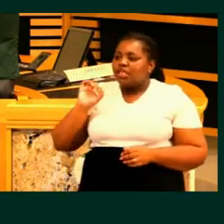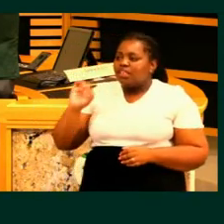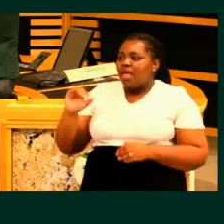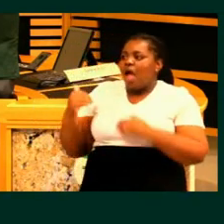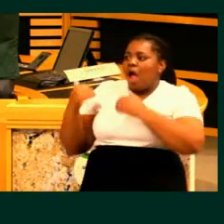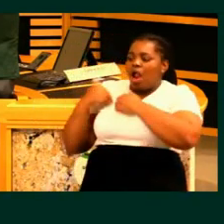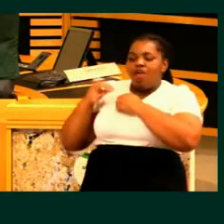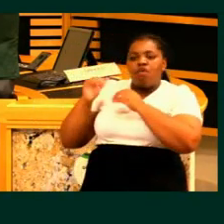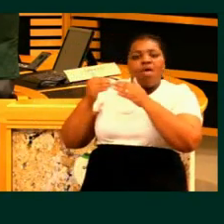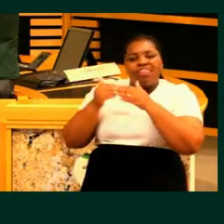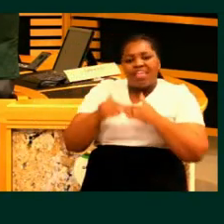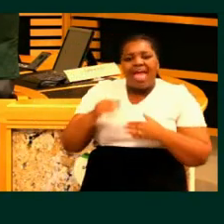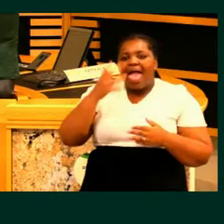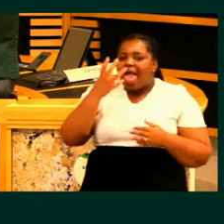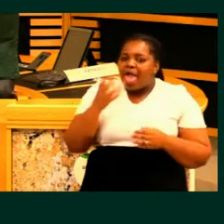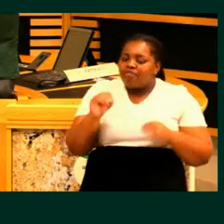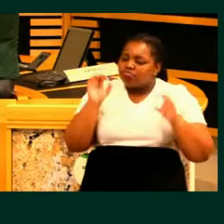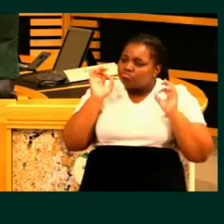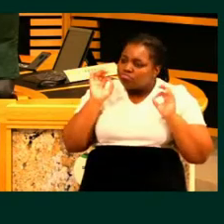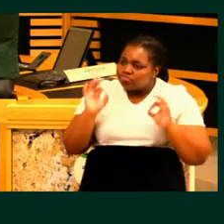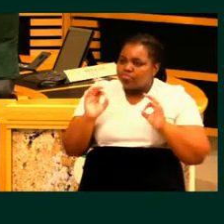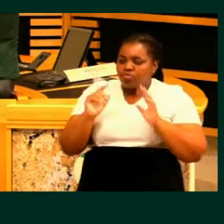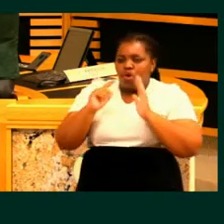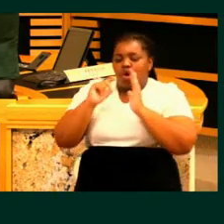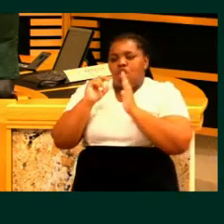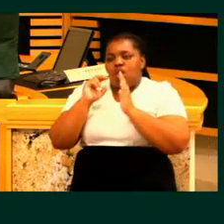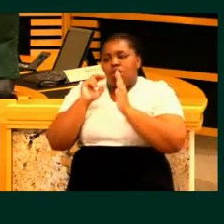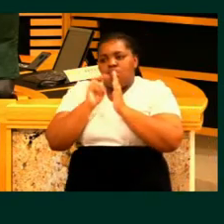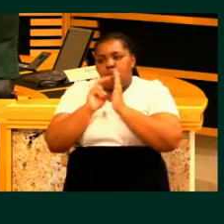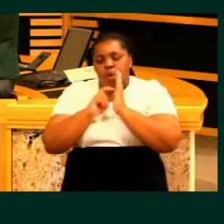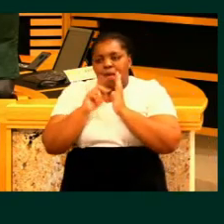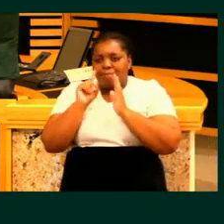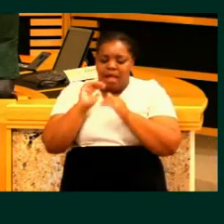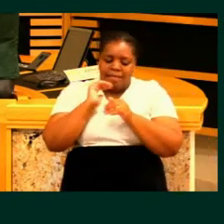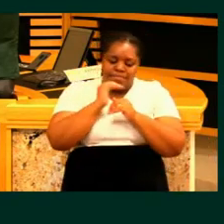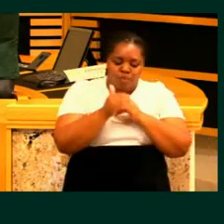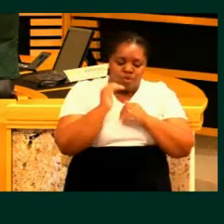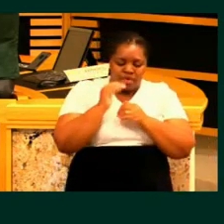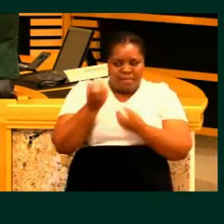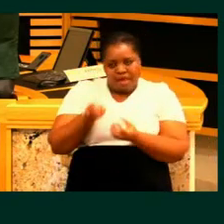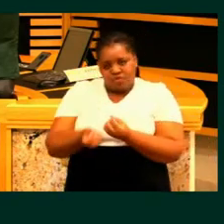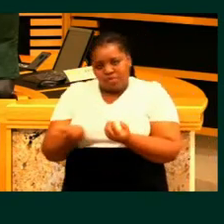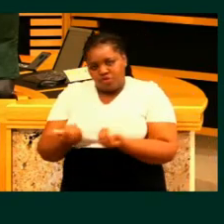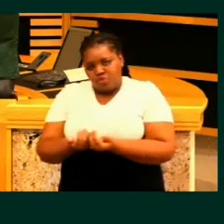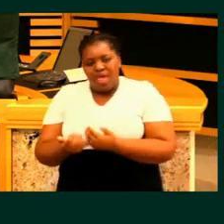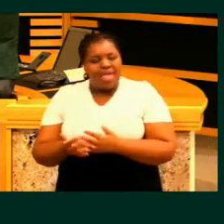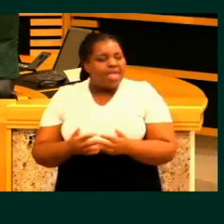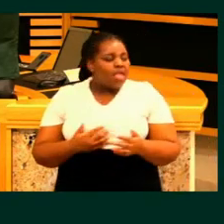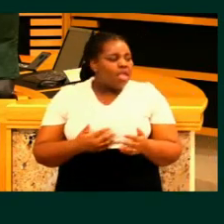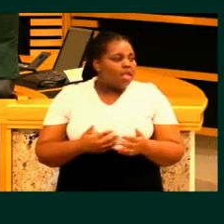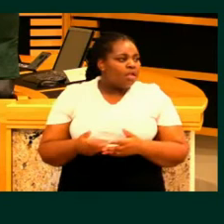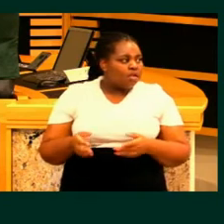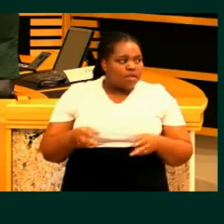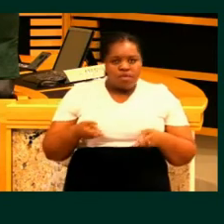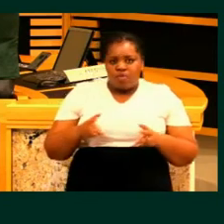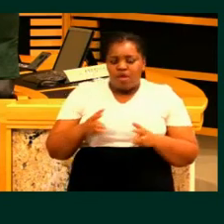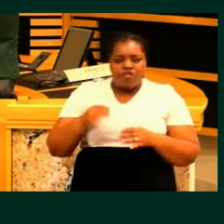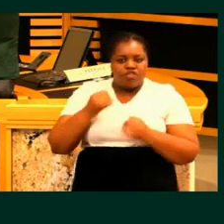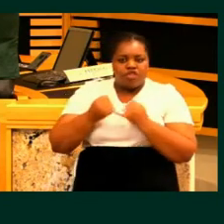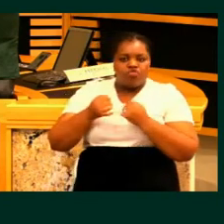care have a legal obligation to protect Learners from any form of sexual harassment and violence at